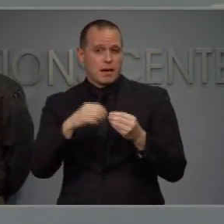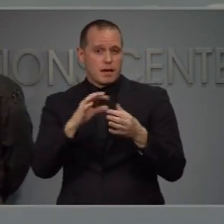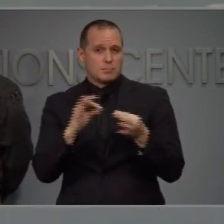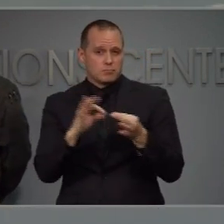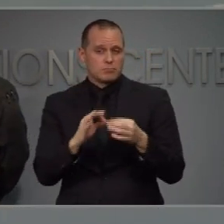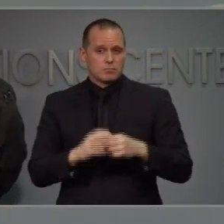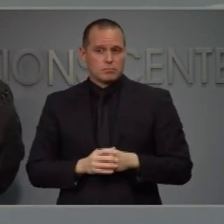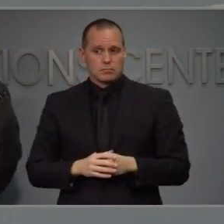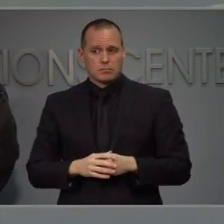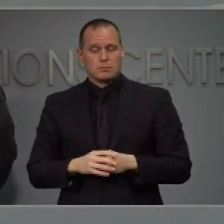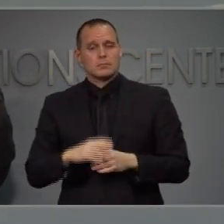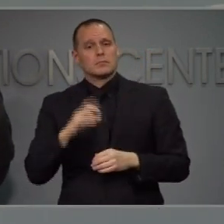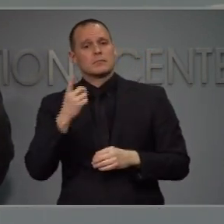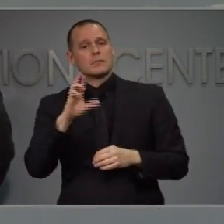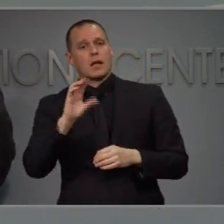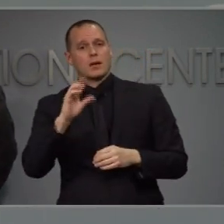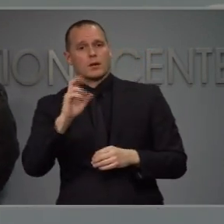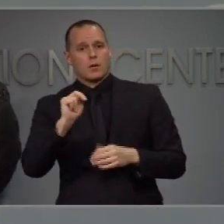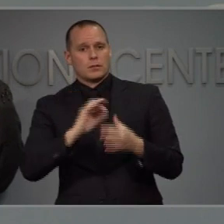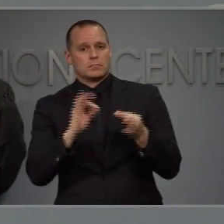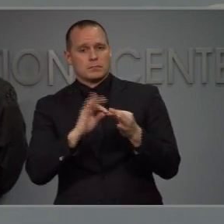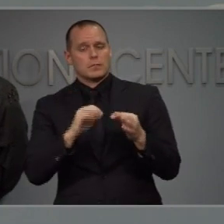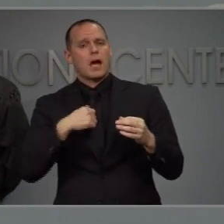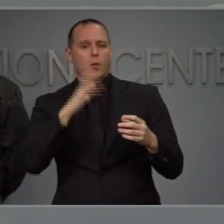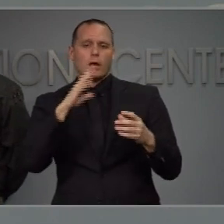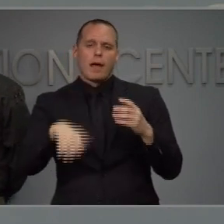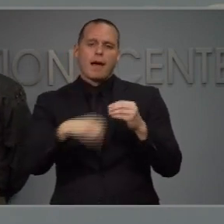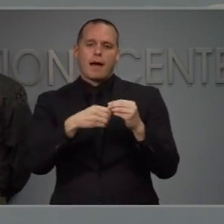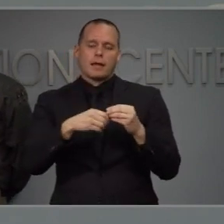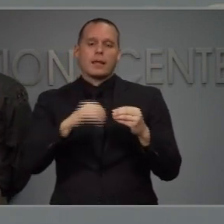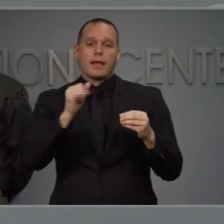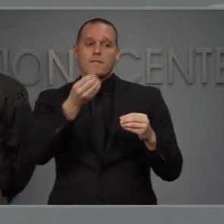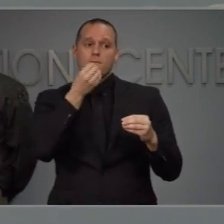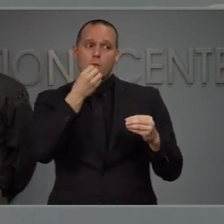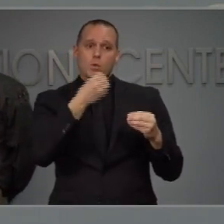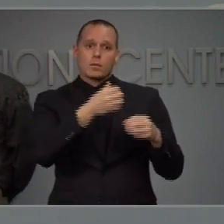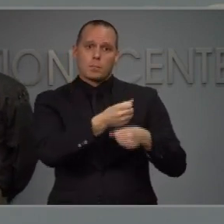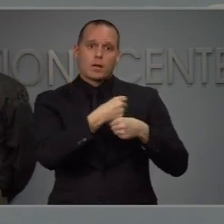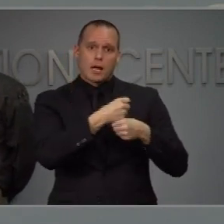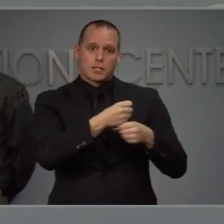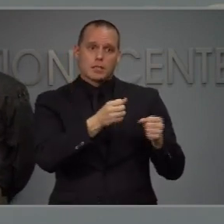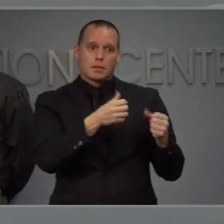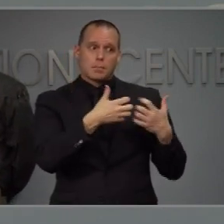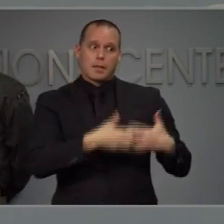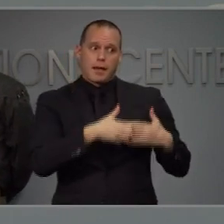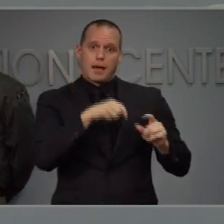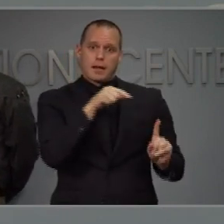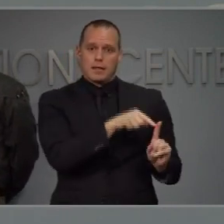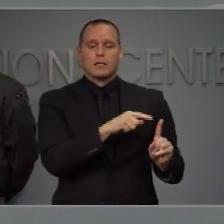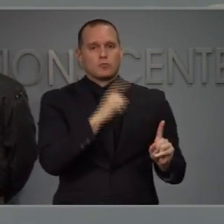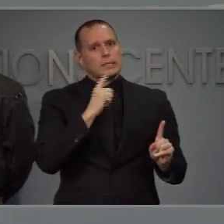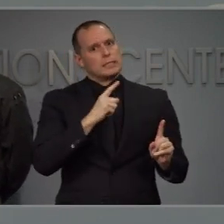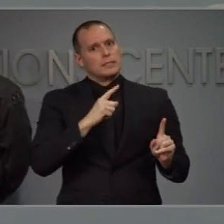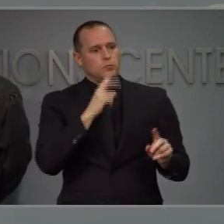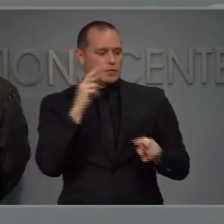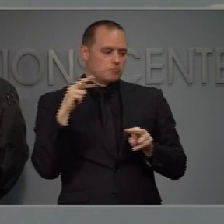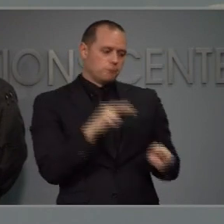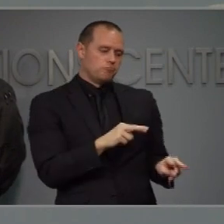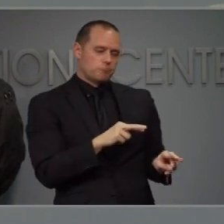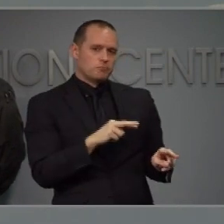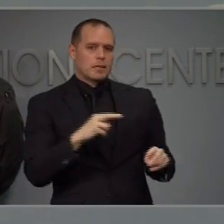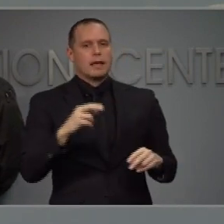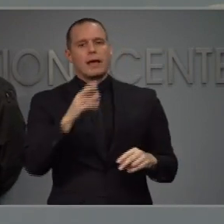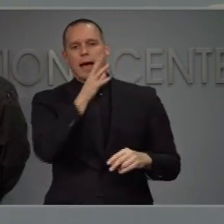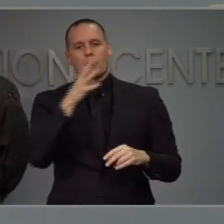Thank you, Governor. I'll just add that the food production plant is obviously a heavily regulated industry by the Department of Agriculture.